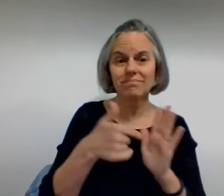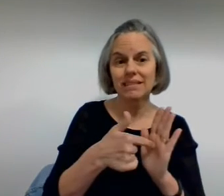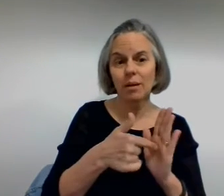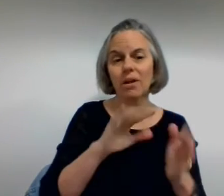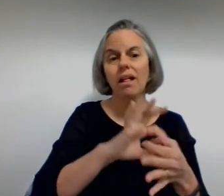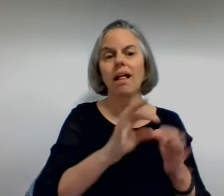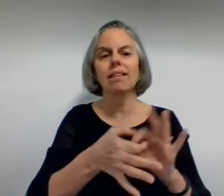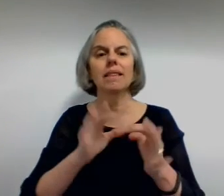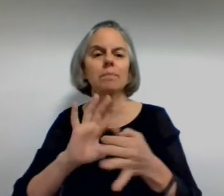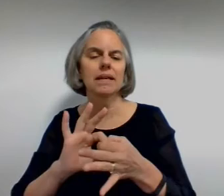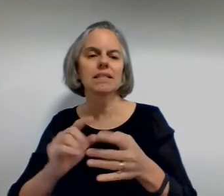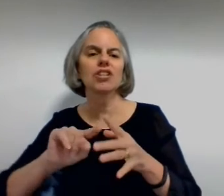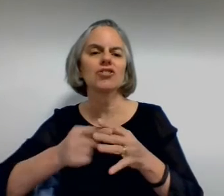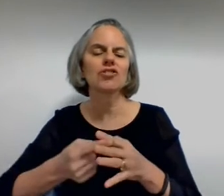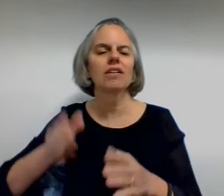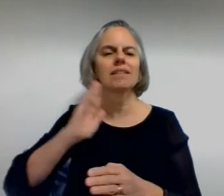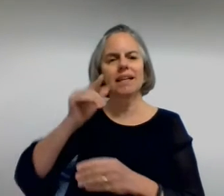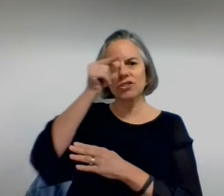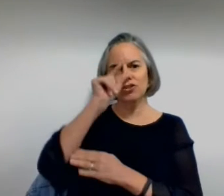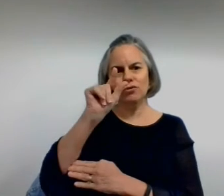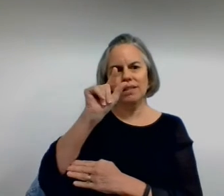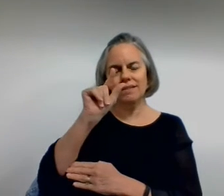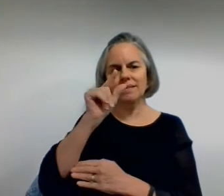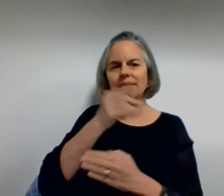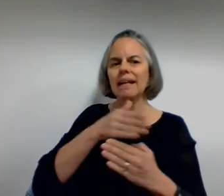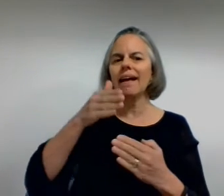The Olympics were started in ancient Greece and then they were ended